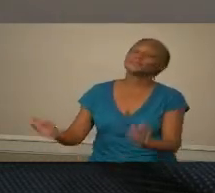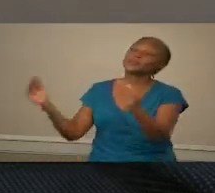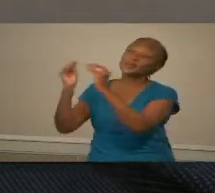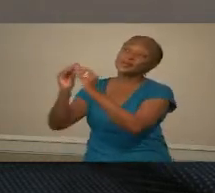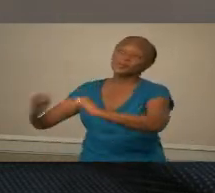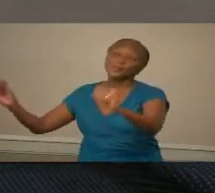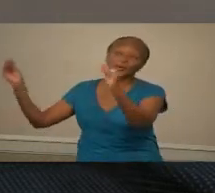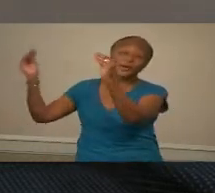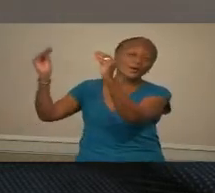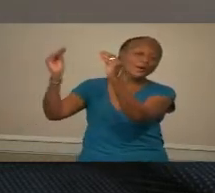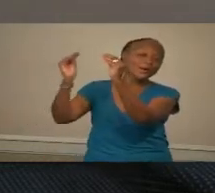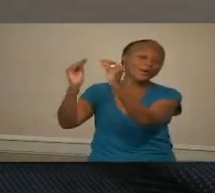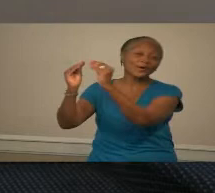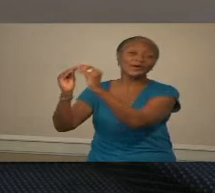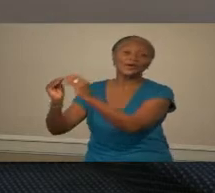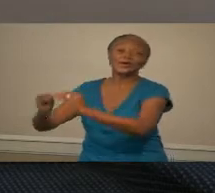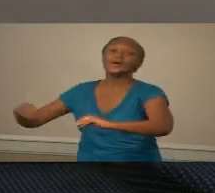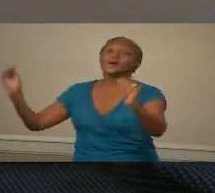more,